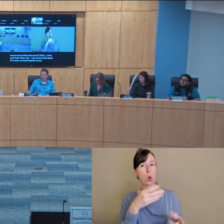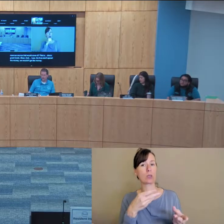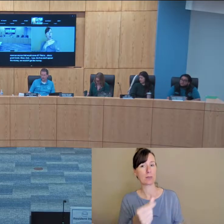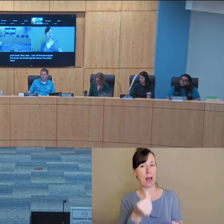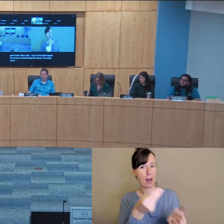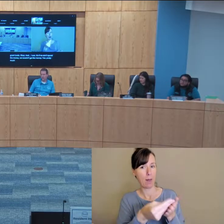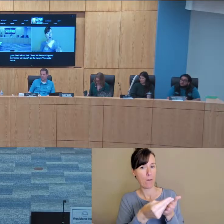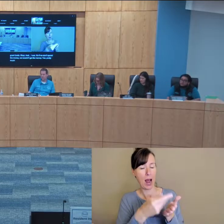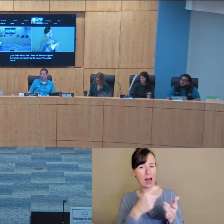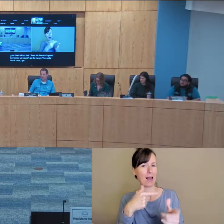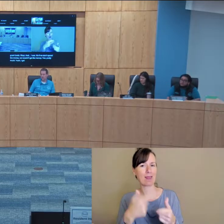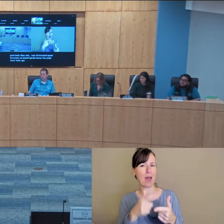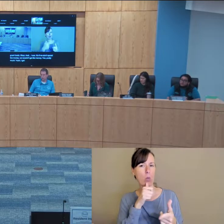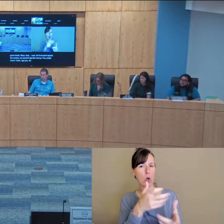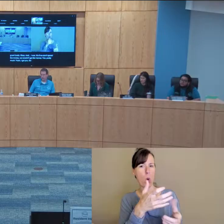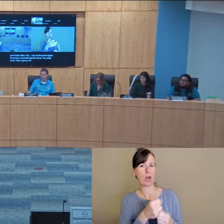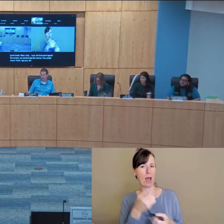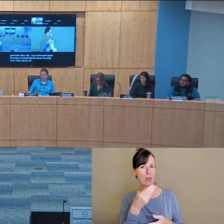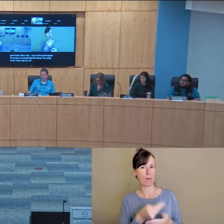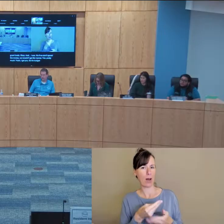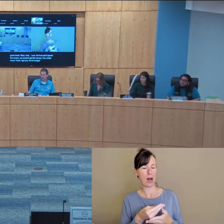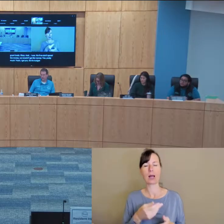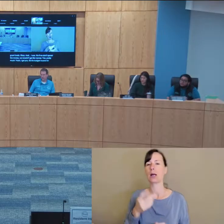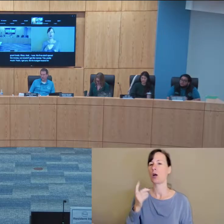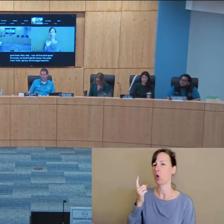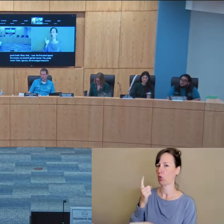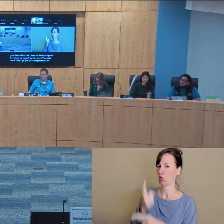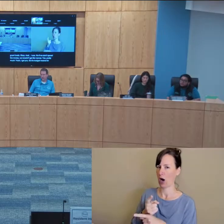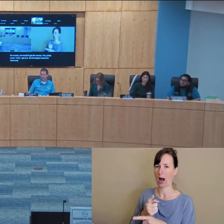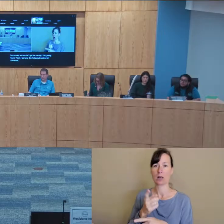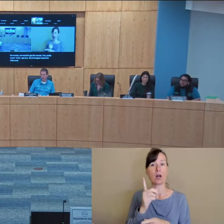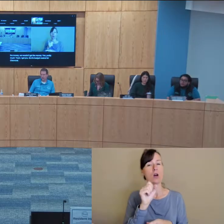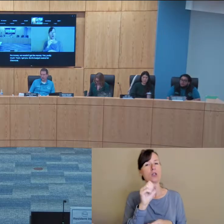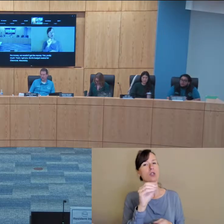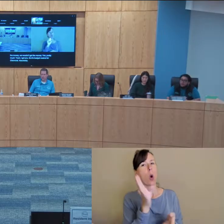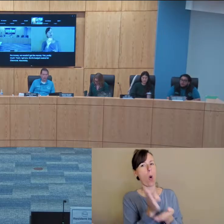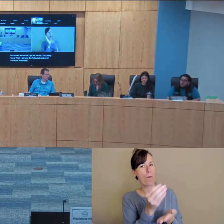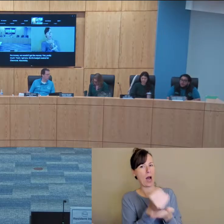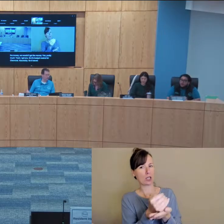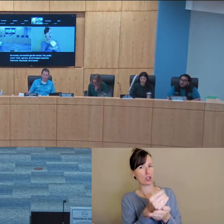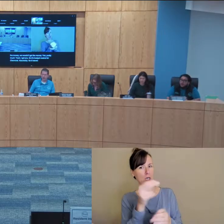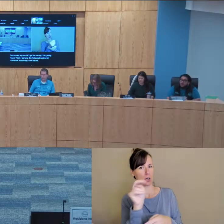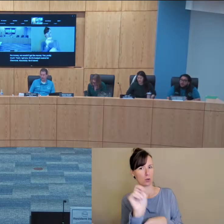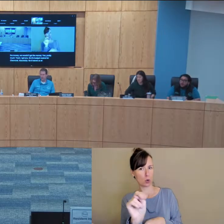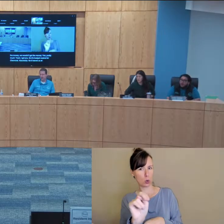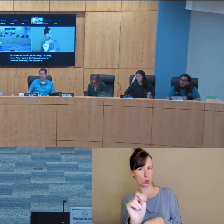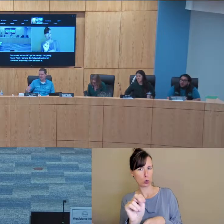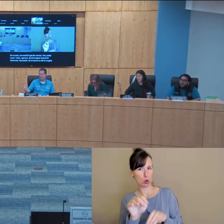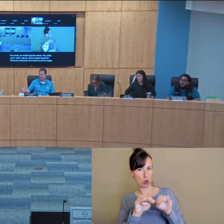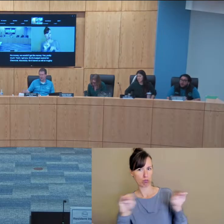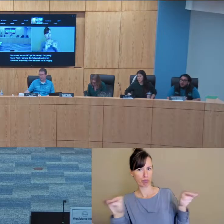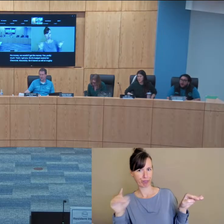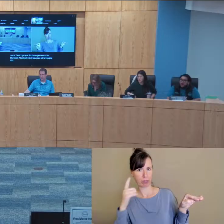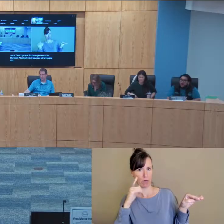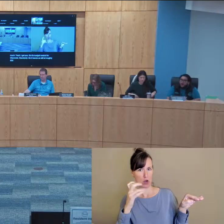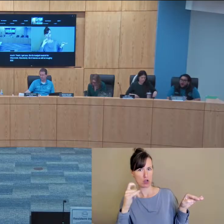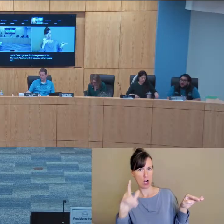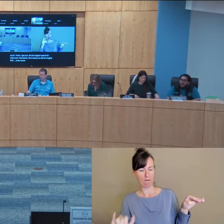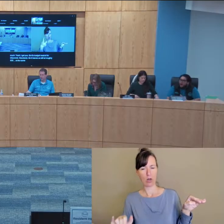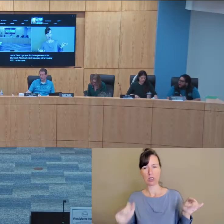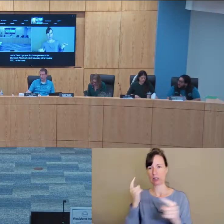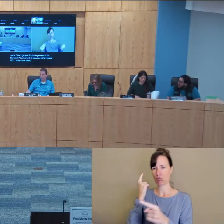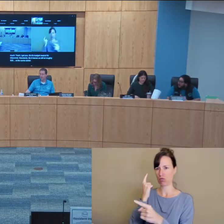I got you. Yeah. So it's budget neutral for Cheverly. Absolutely. So it leaves us still at roughly 500 at the same